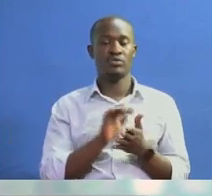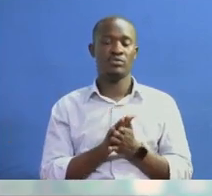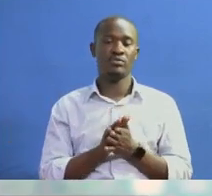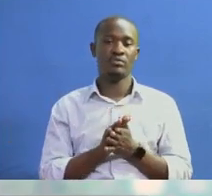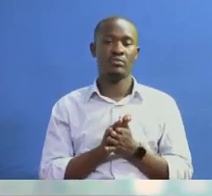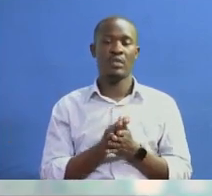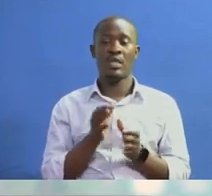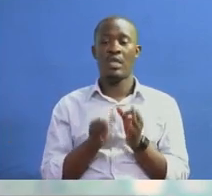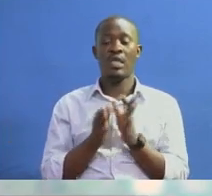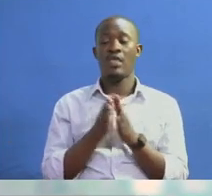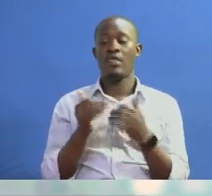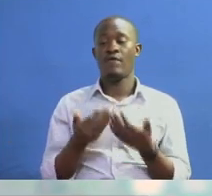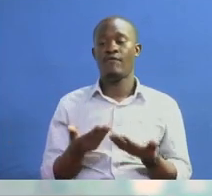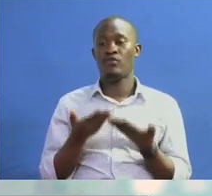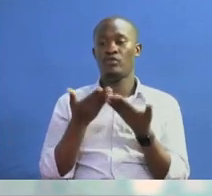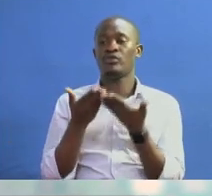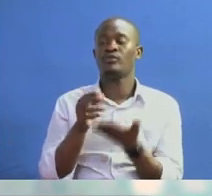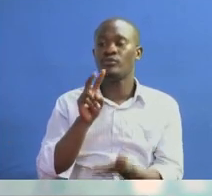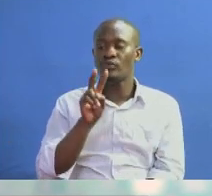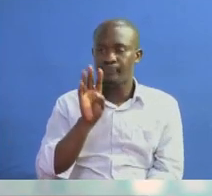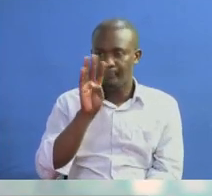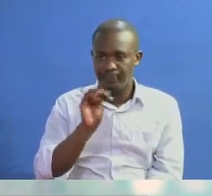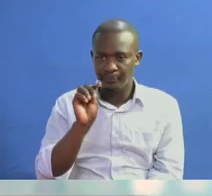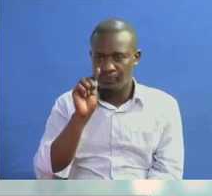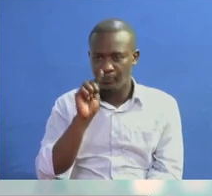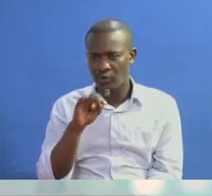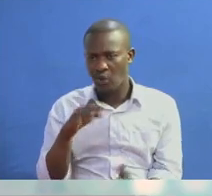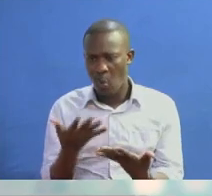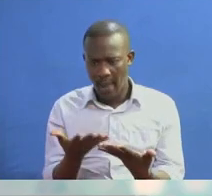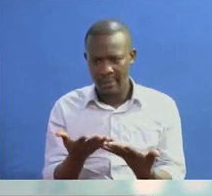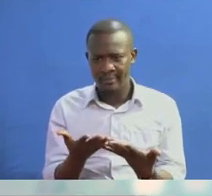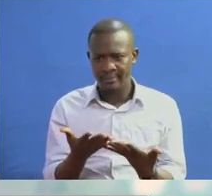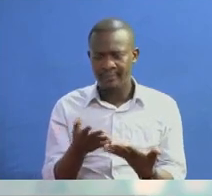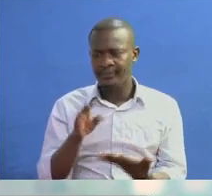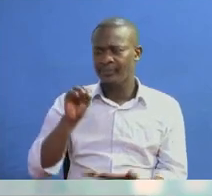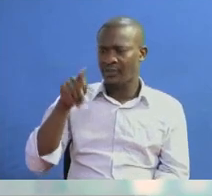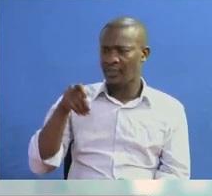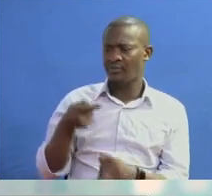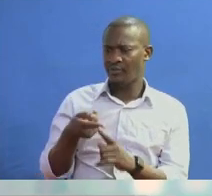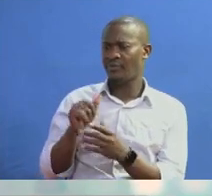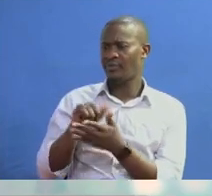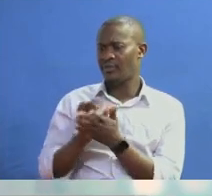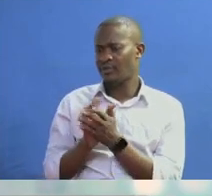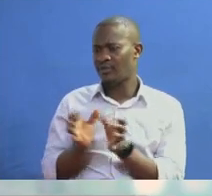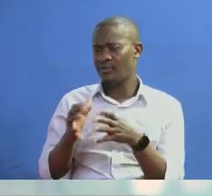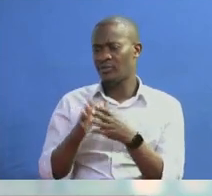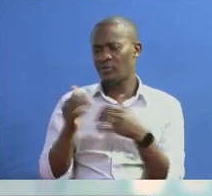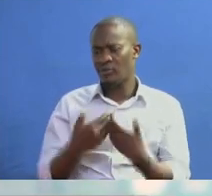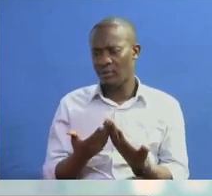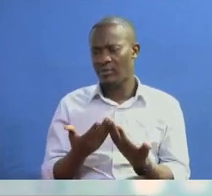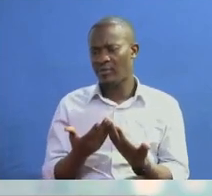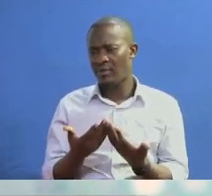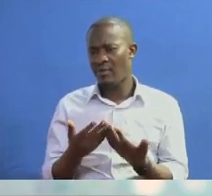them. If you give 2 million to each, where is the MP and people from that community going to raise the rest of the